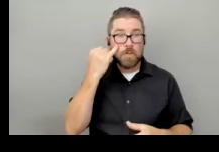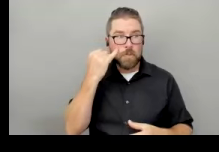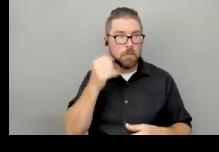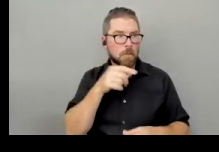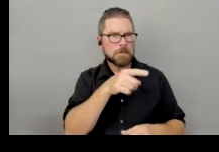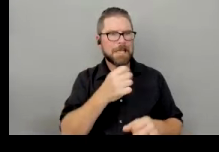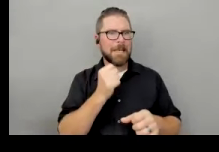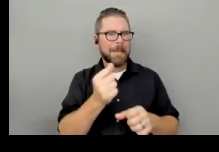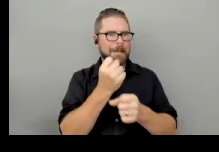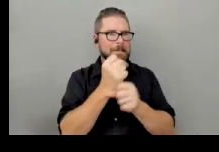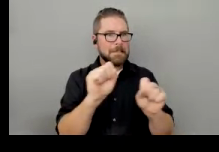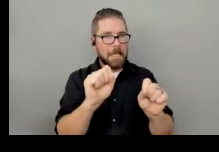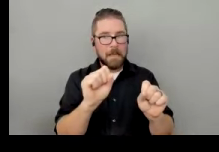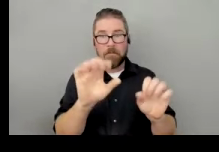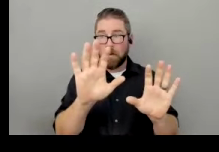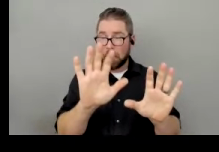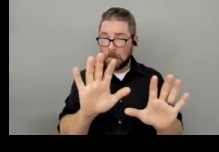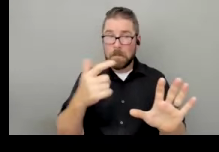somebody in a Title IX situation